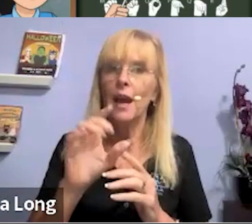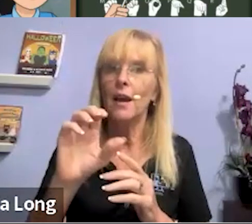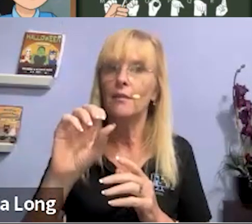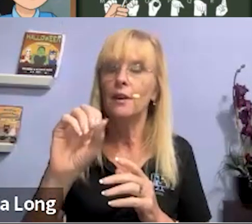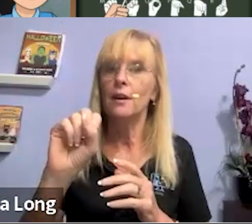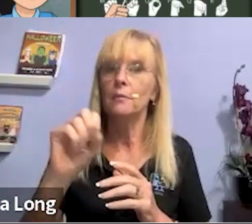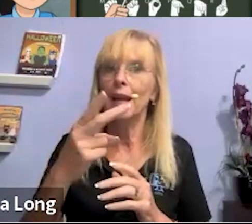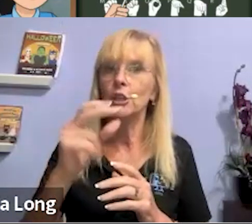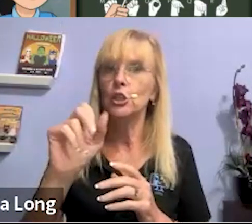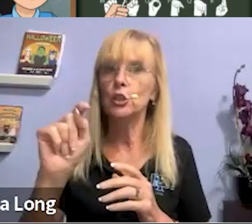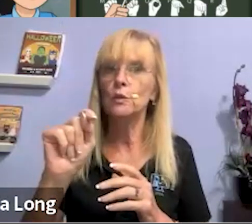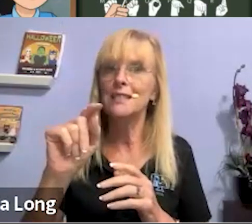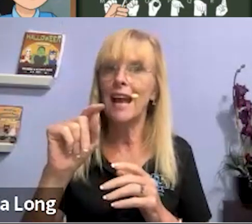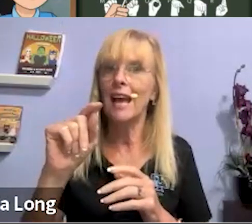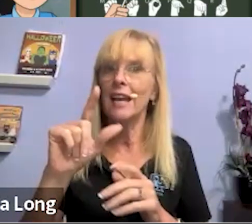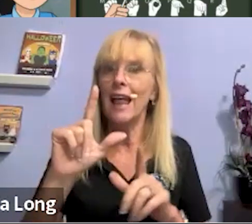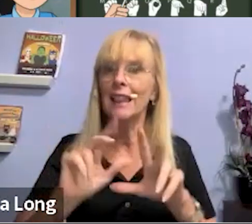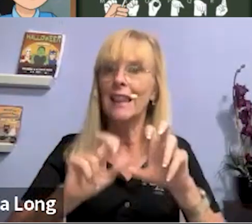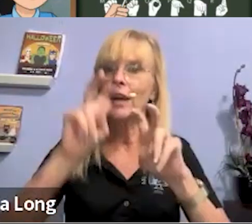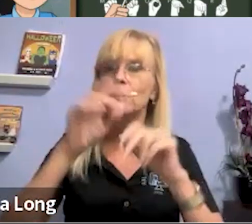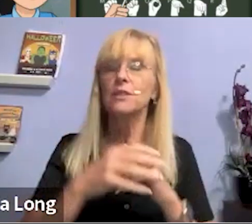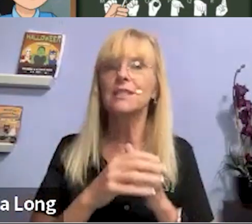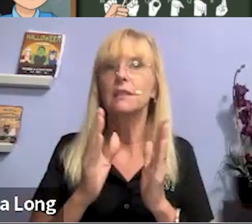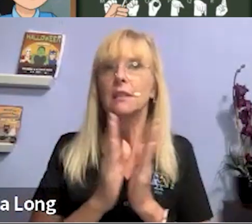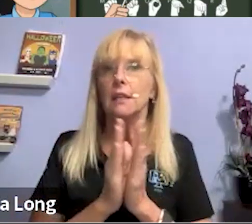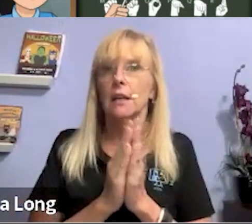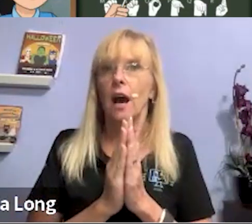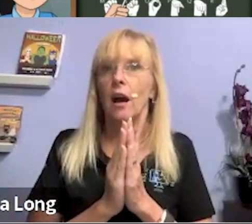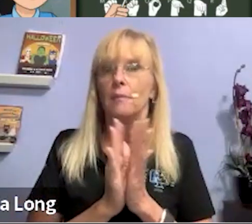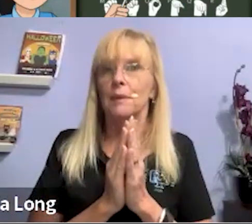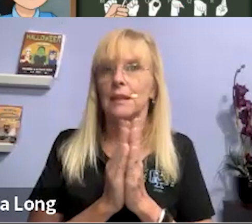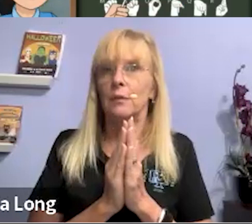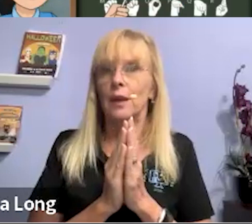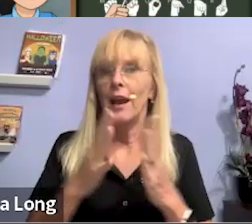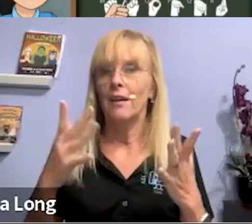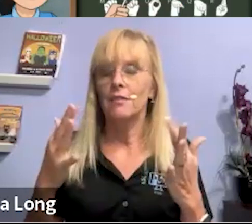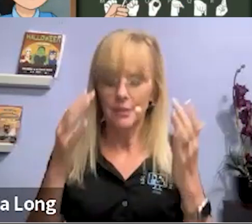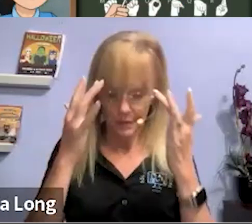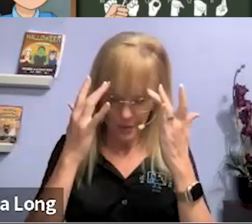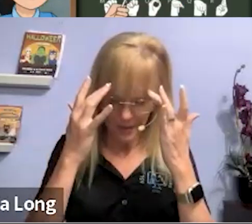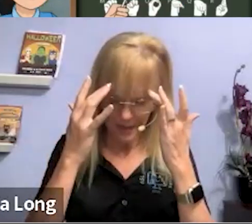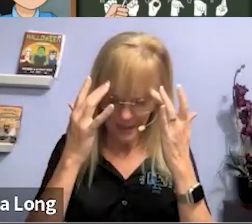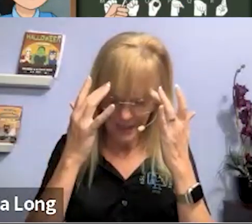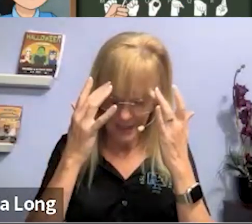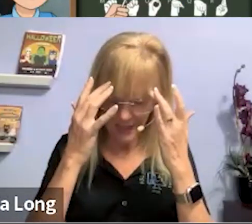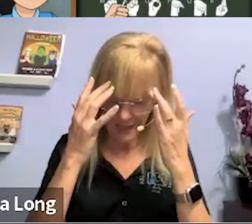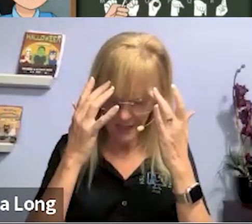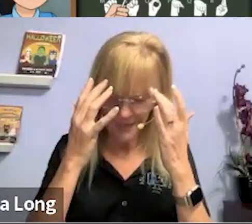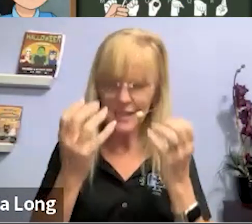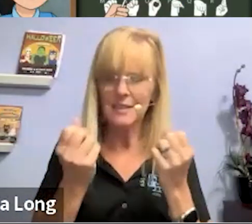think we have like chutes and ladders. We have, oh my